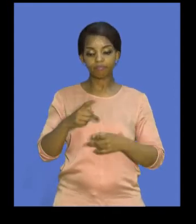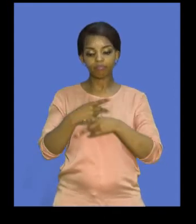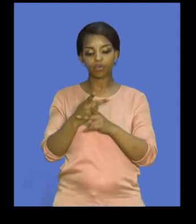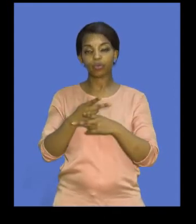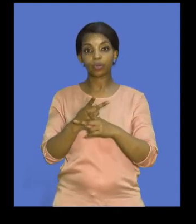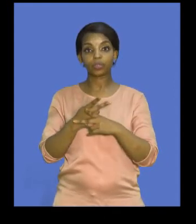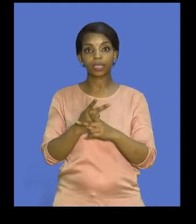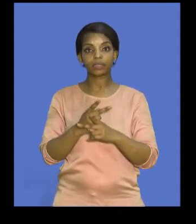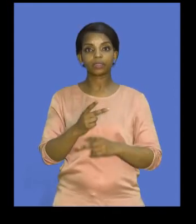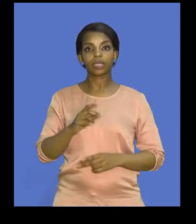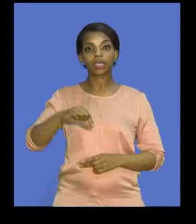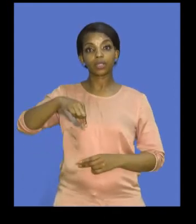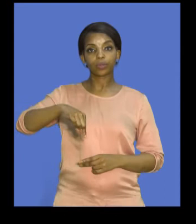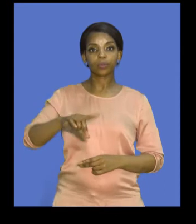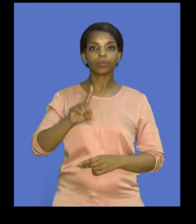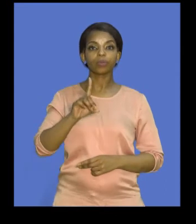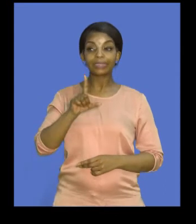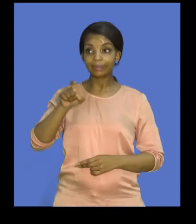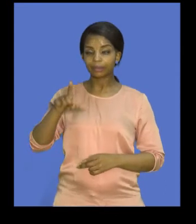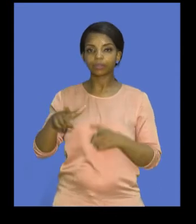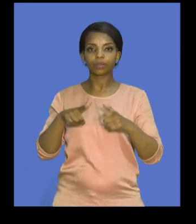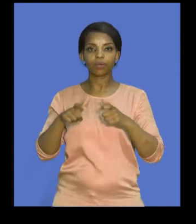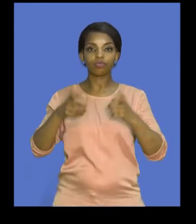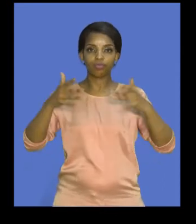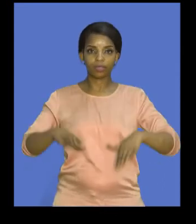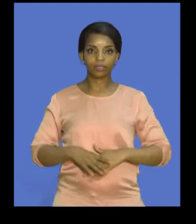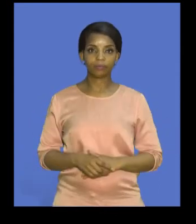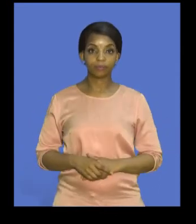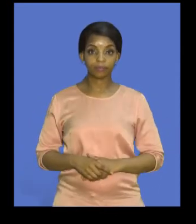controlled, okay? Why are we saying that?